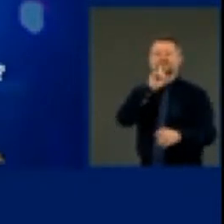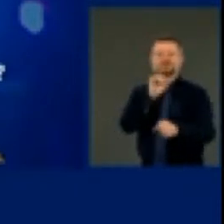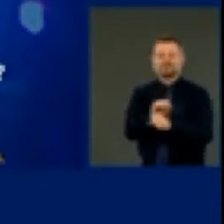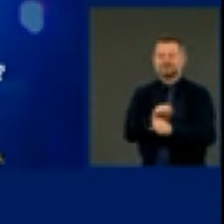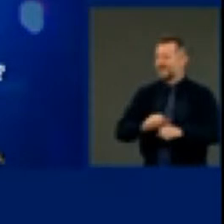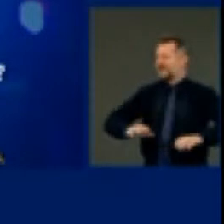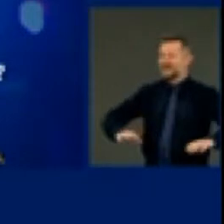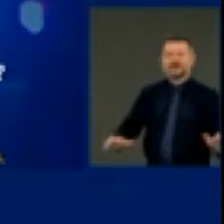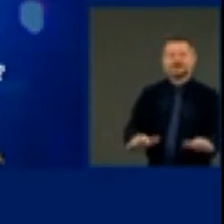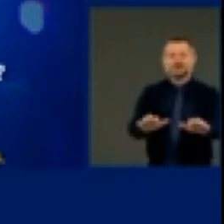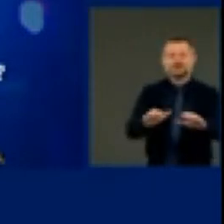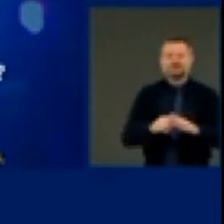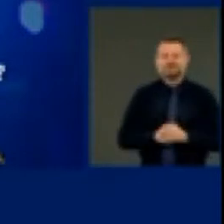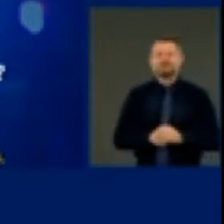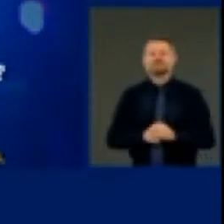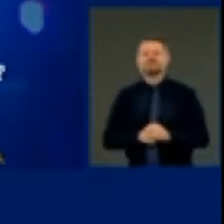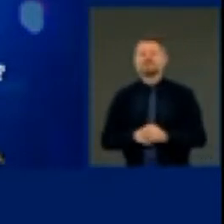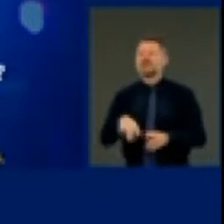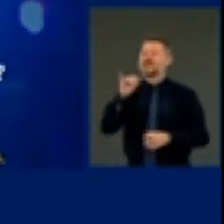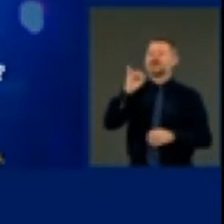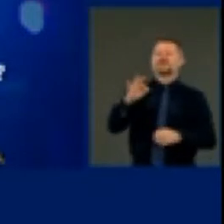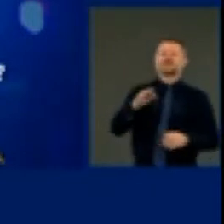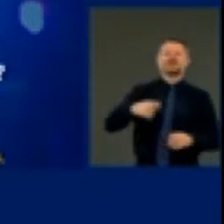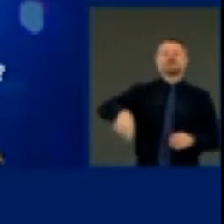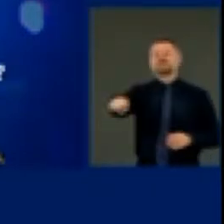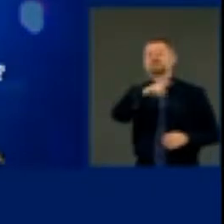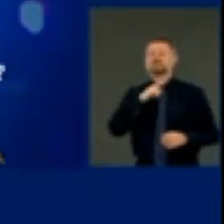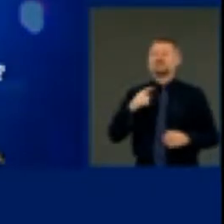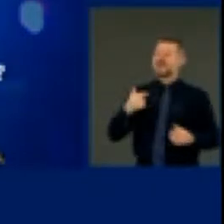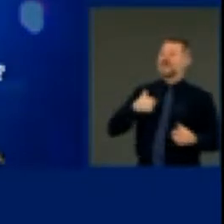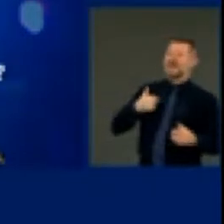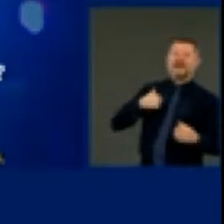And this moment without action is a wasted moment.